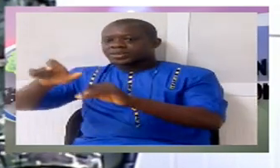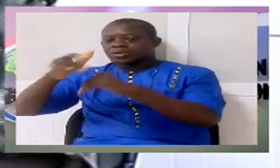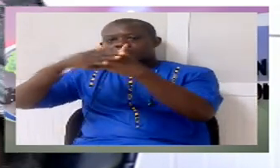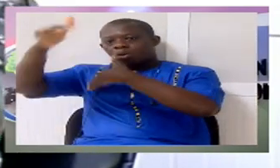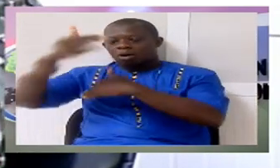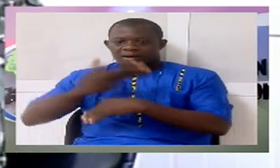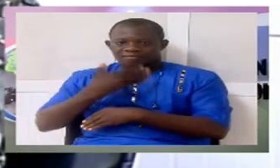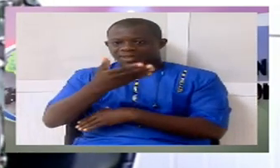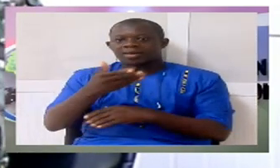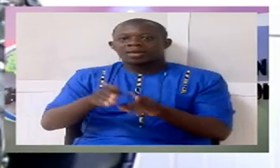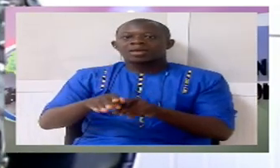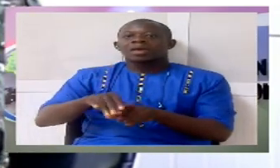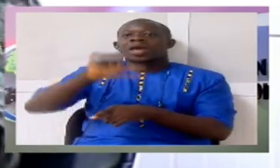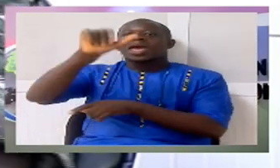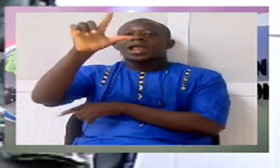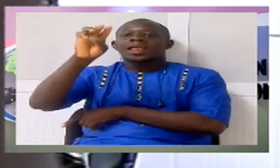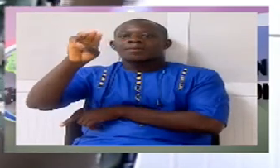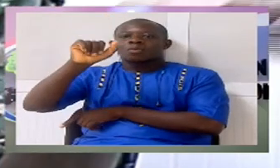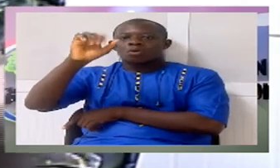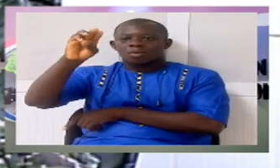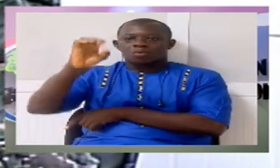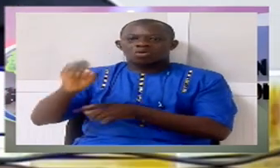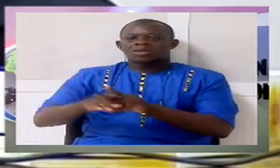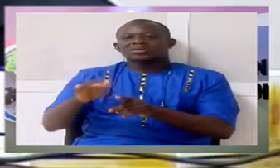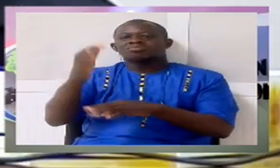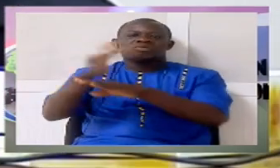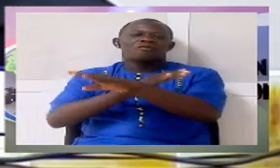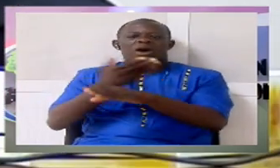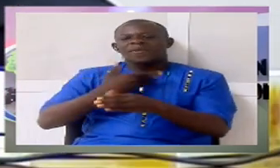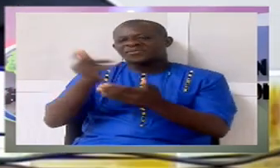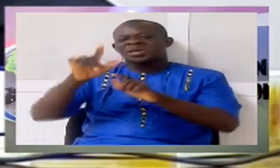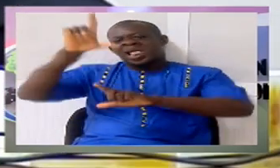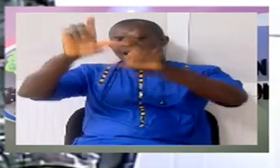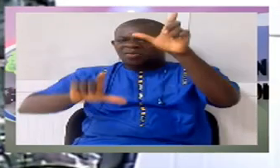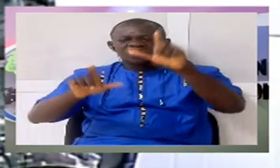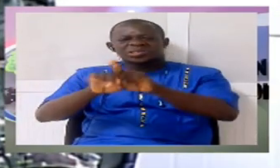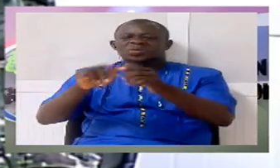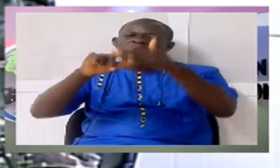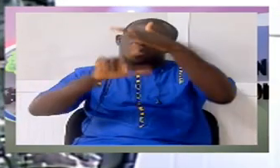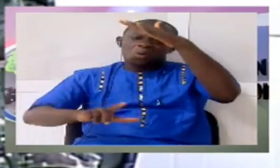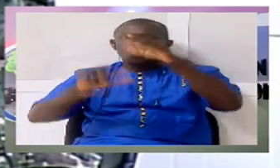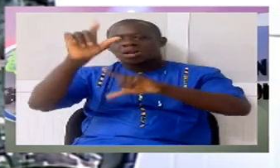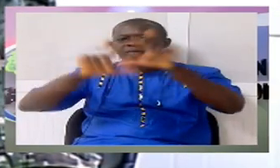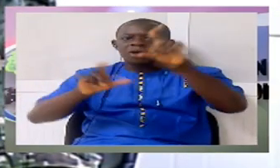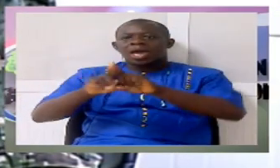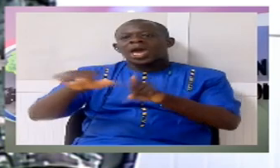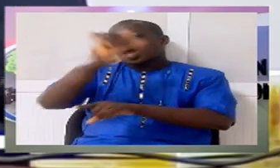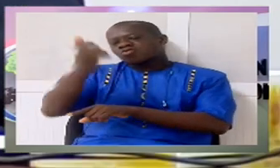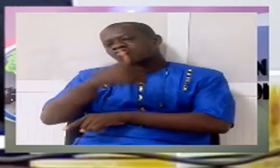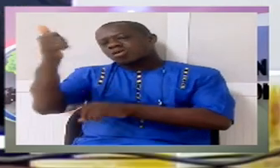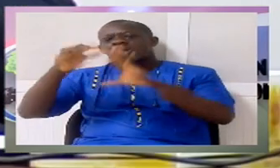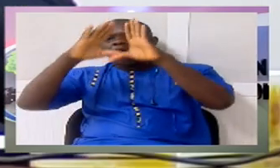officers. Almamo Biden, who was a staff sergeant, and their officers. The time Almamo was a staff sergeant and the others were officers.